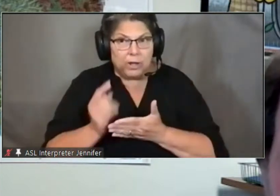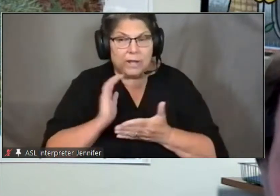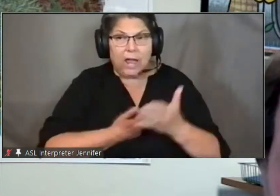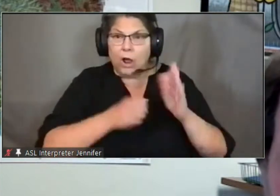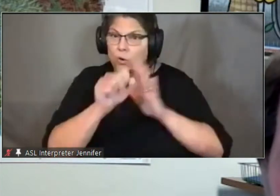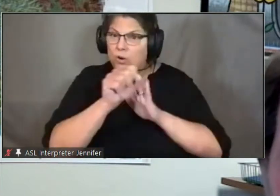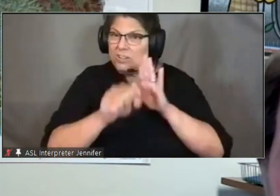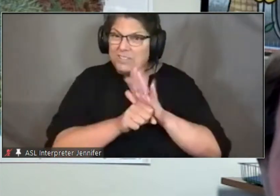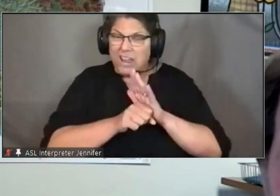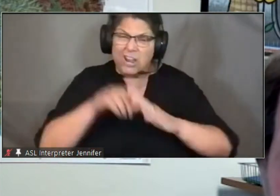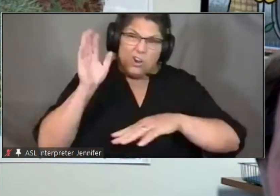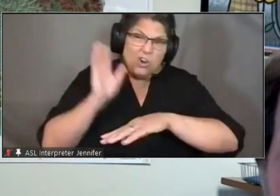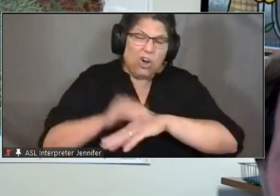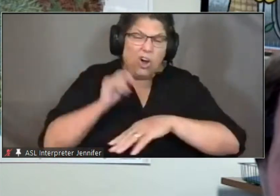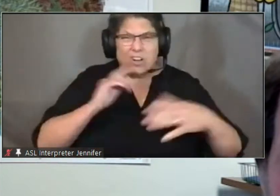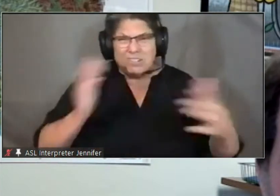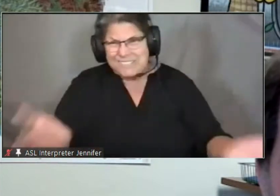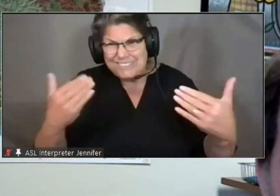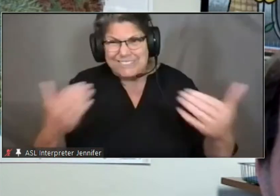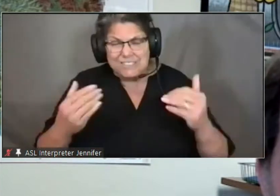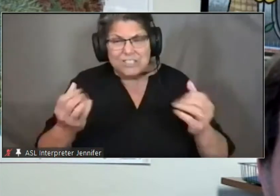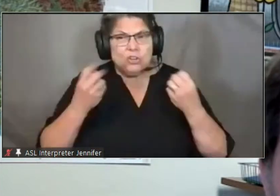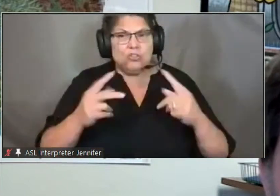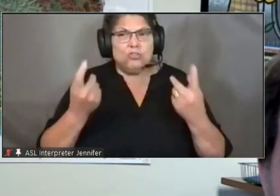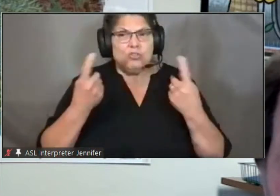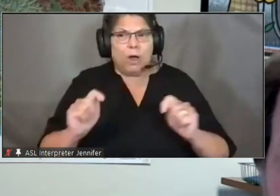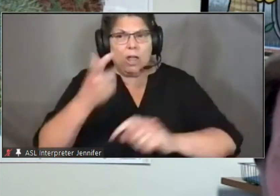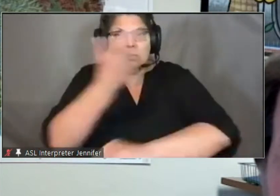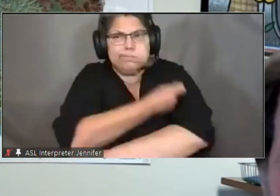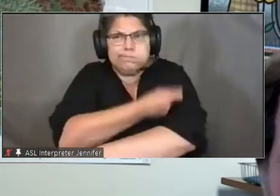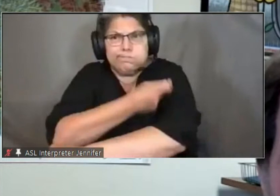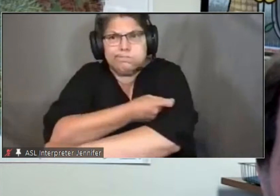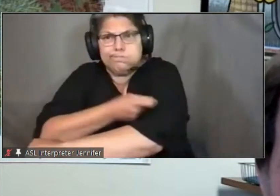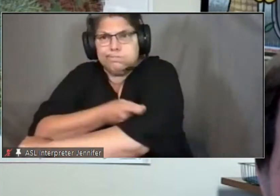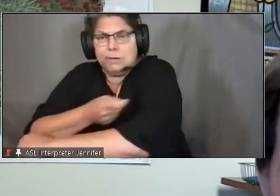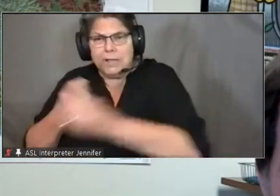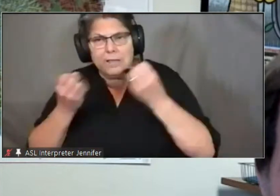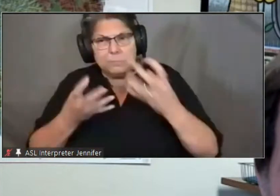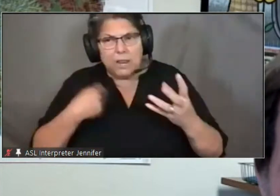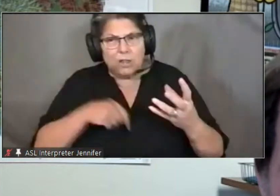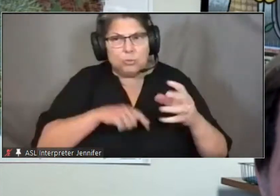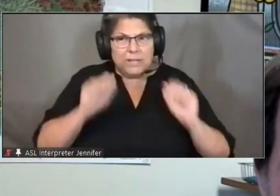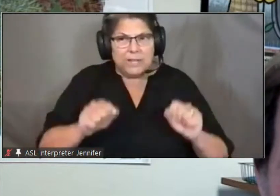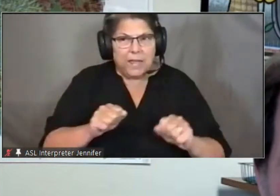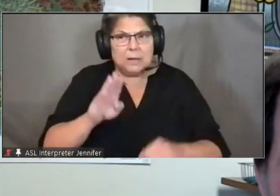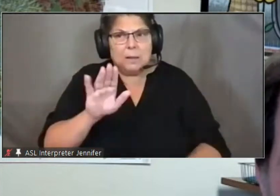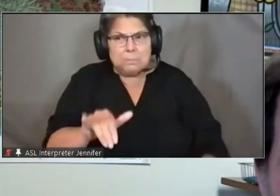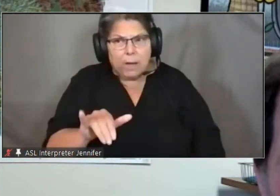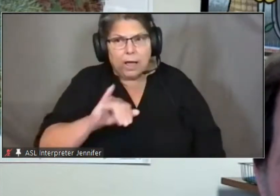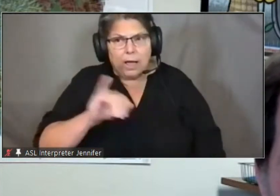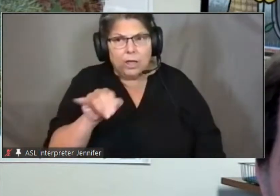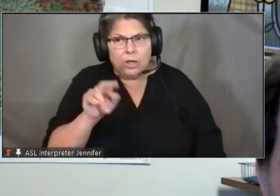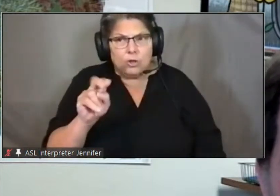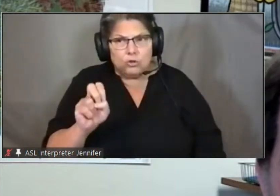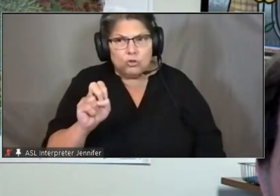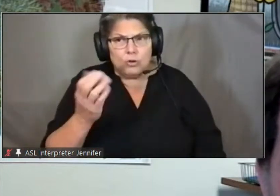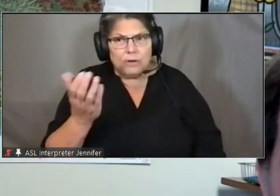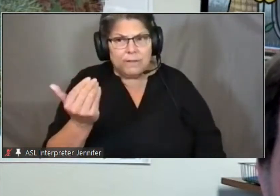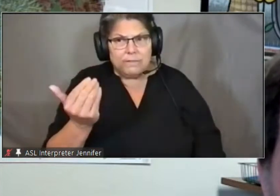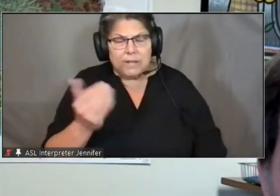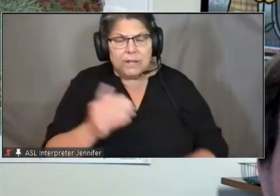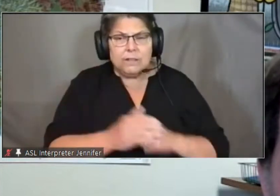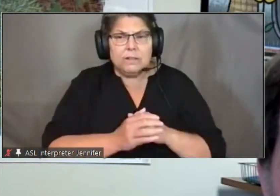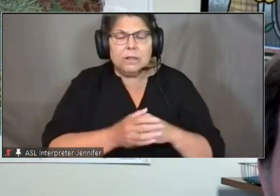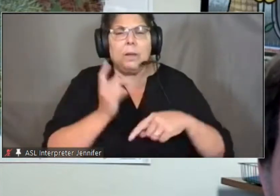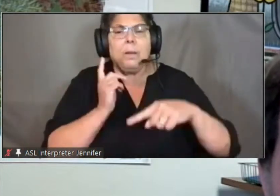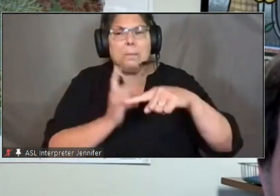to action week to try and get as many vaccines out as possible by June 15th. The state also has the Vax